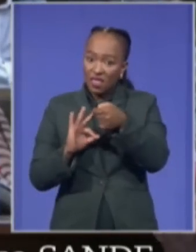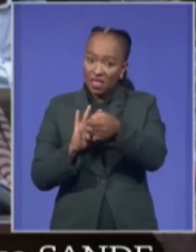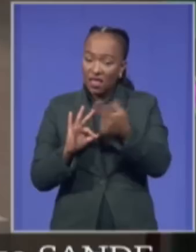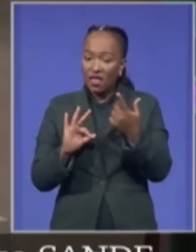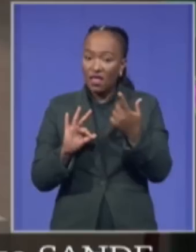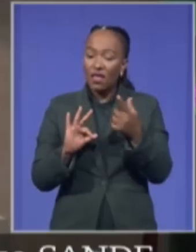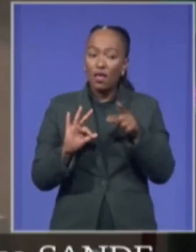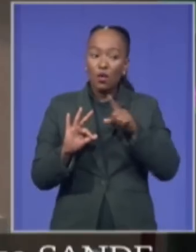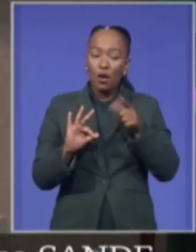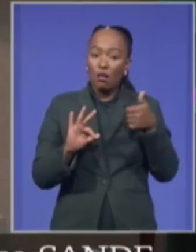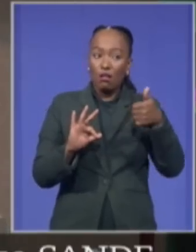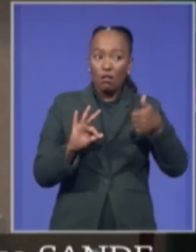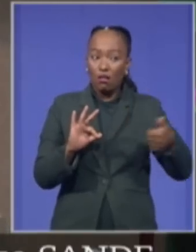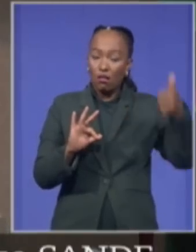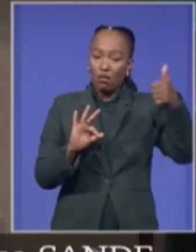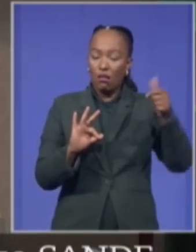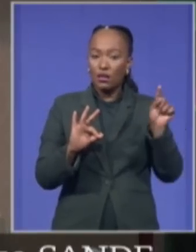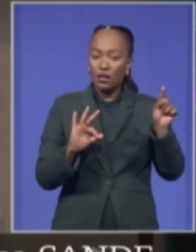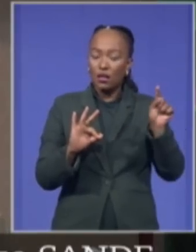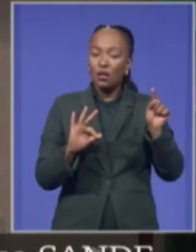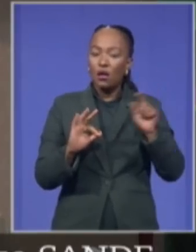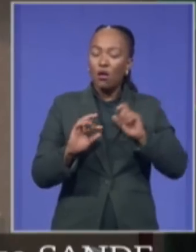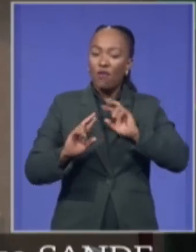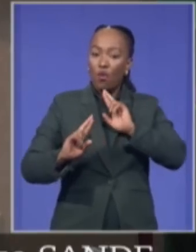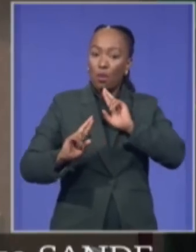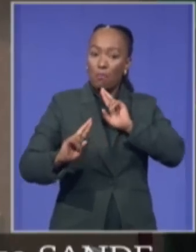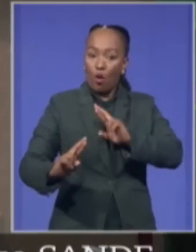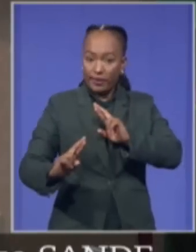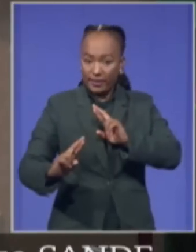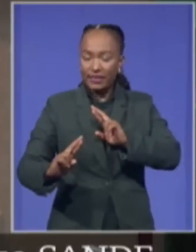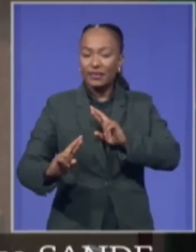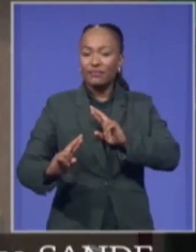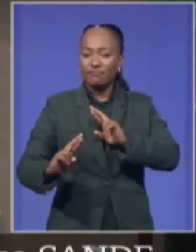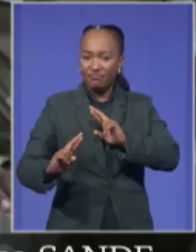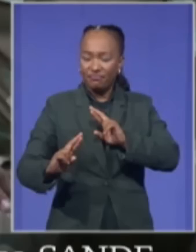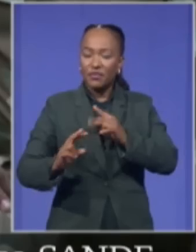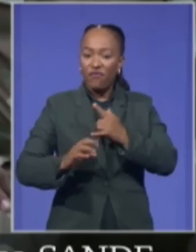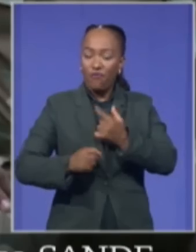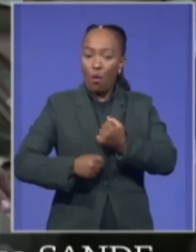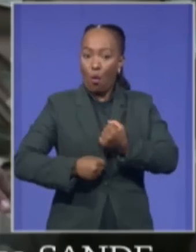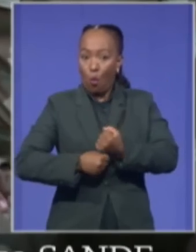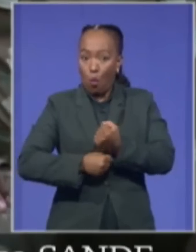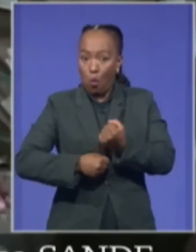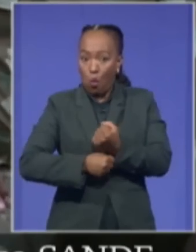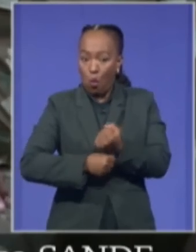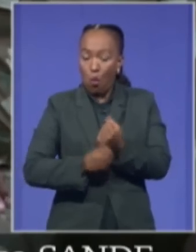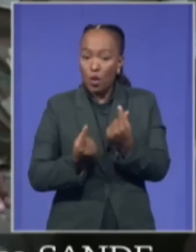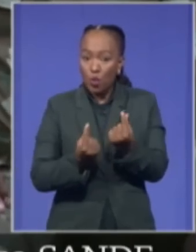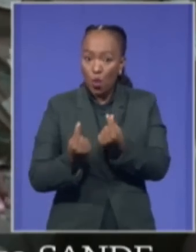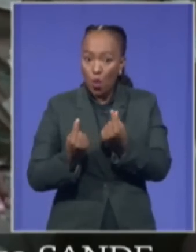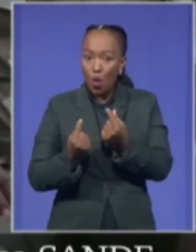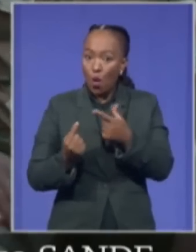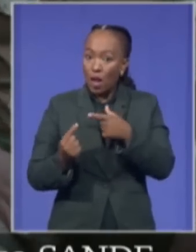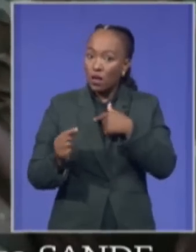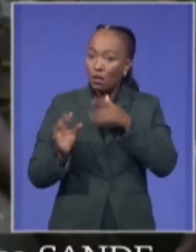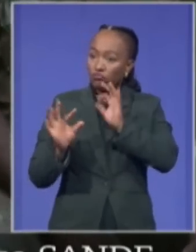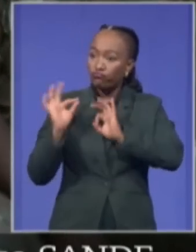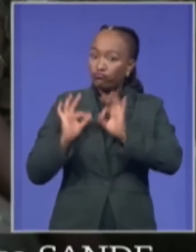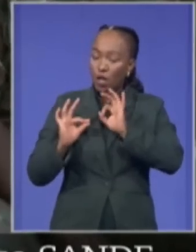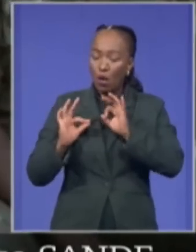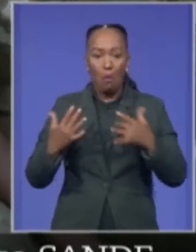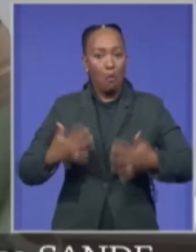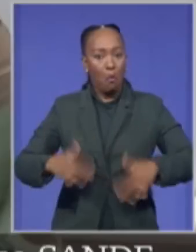give their account about the effort they put in the operational area. It's quite inspiring.